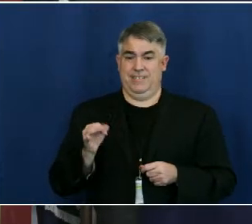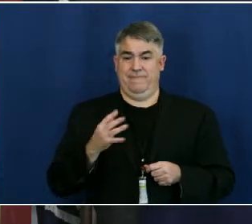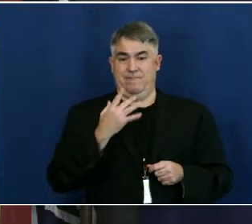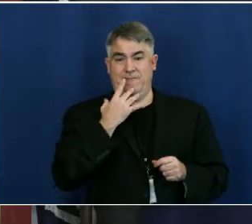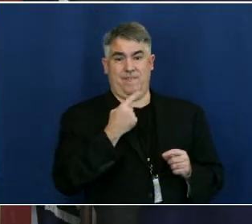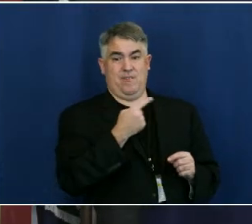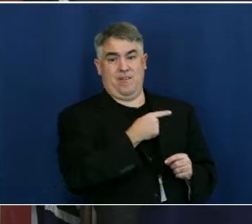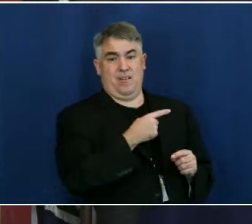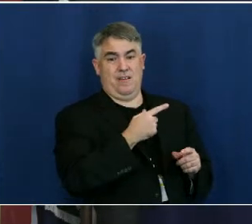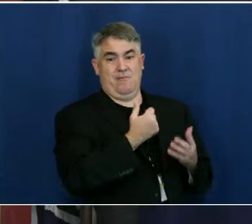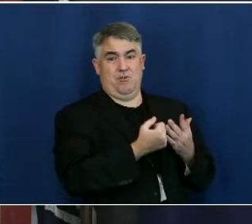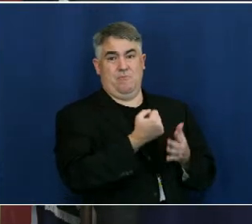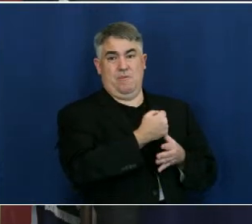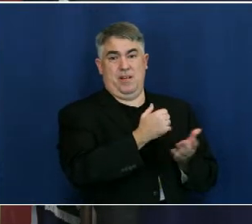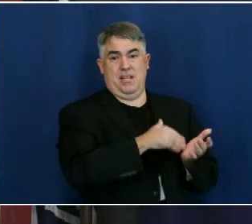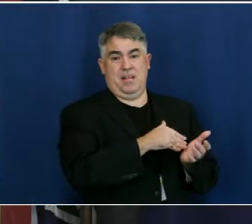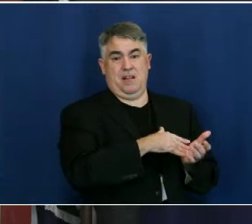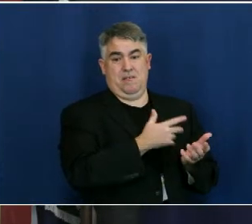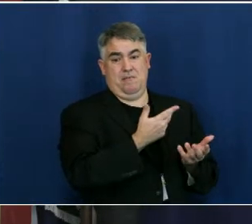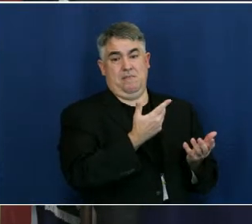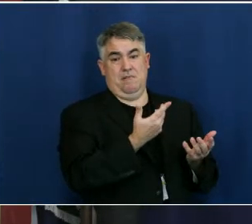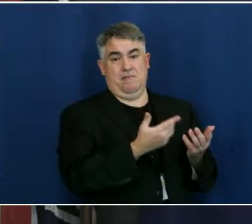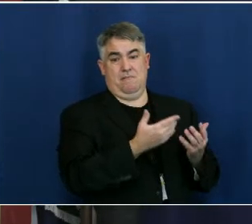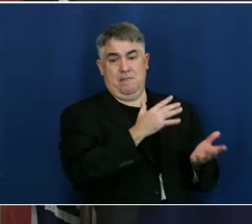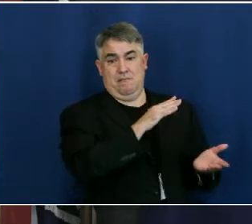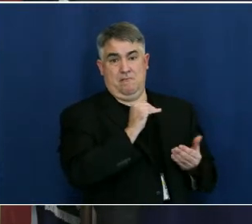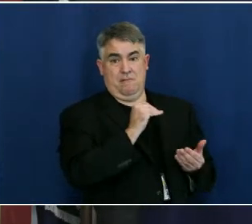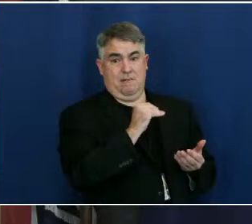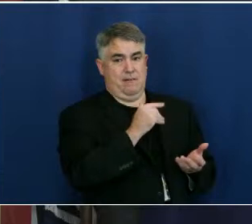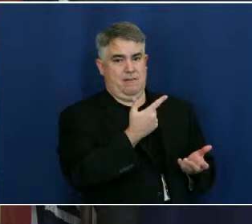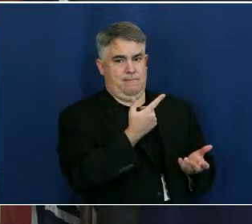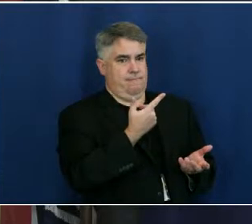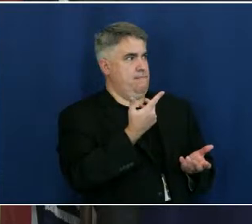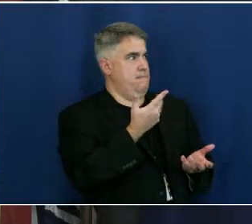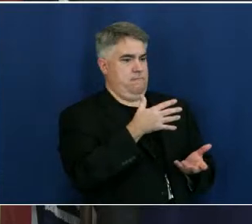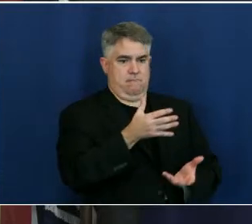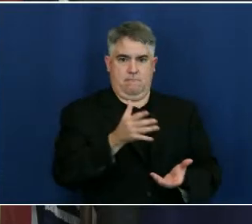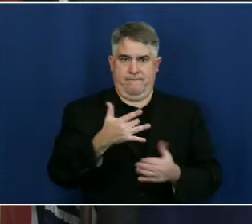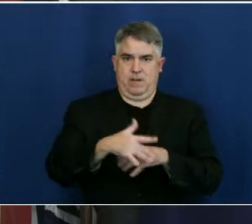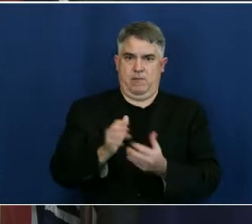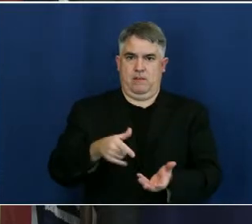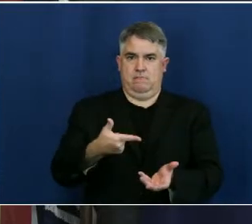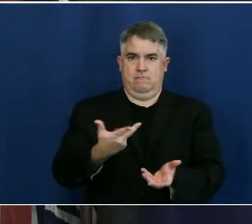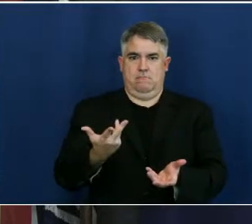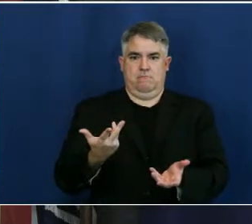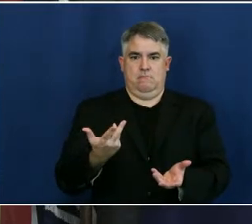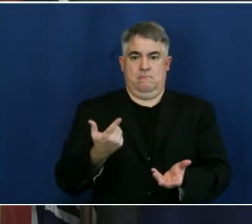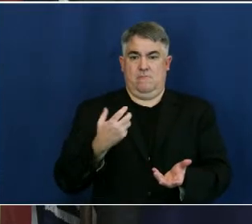we'll certainly make available what we get as quick as we can. So that'll be a great problem to have.